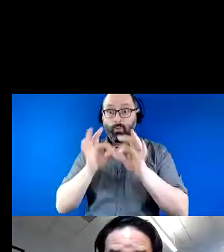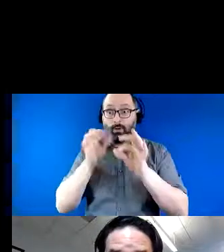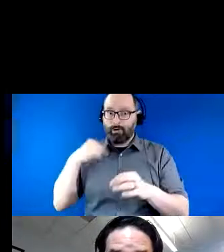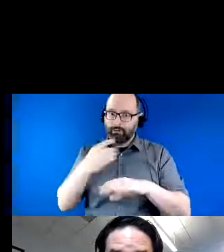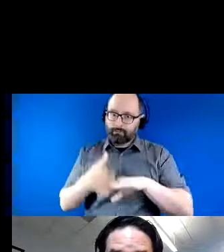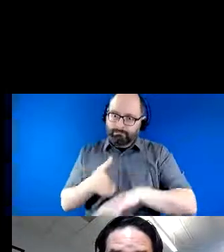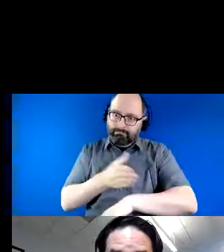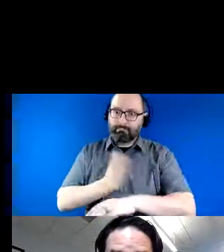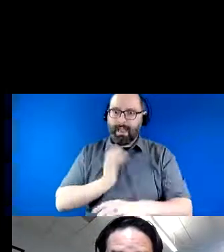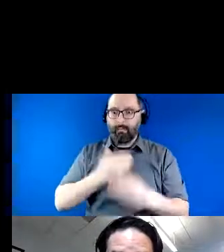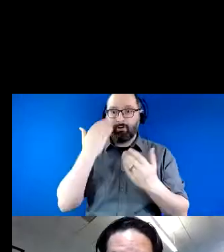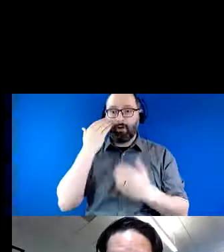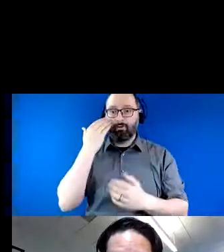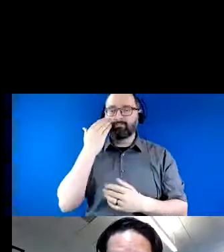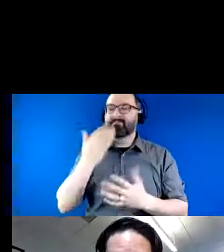this.